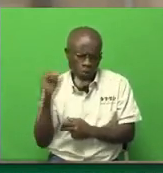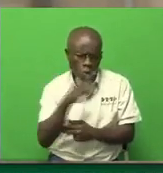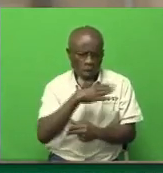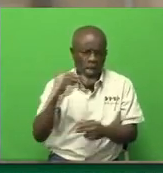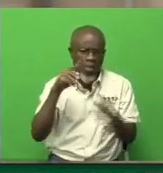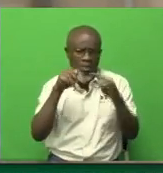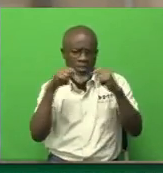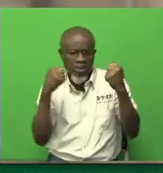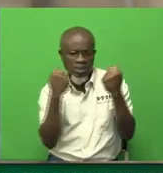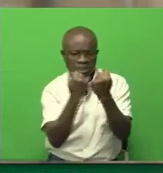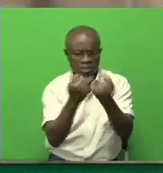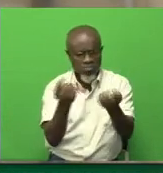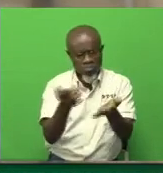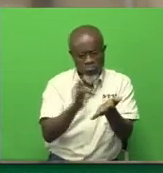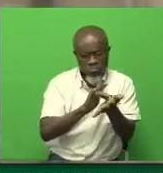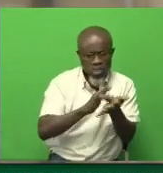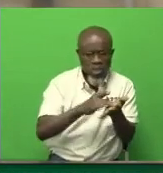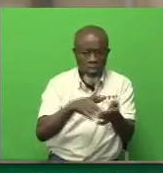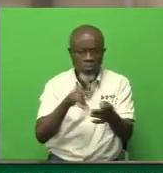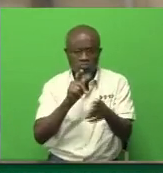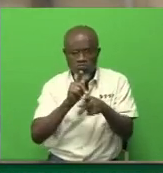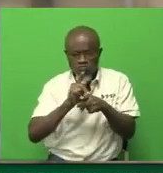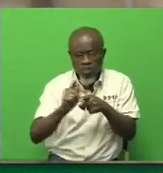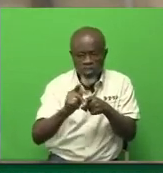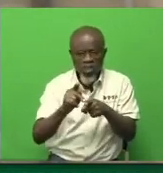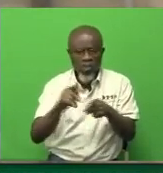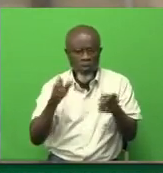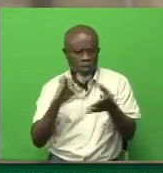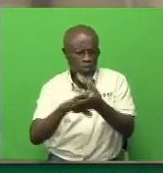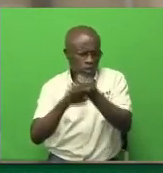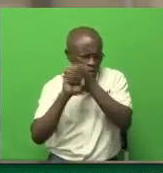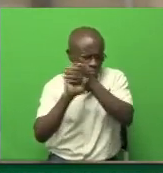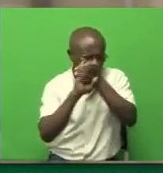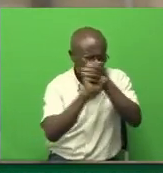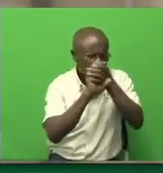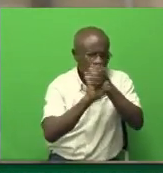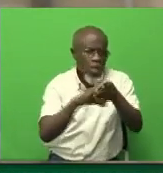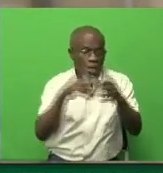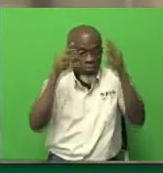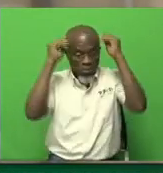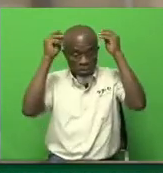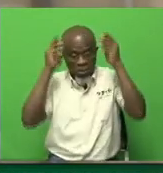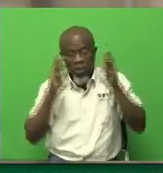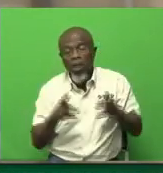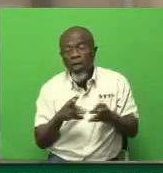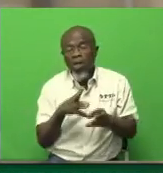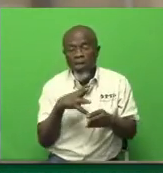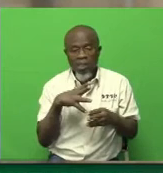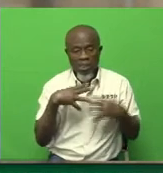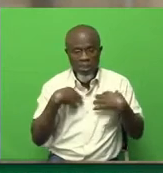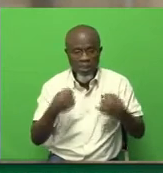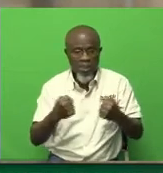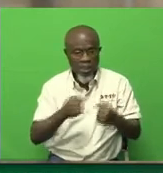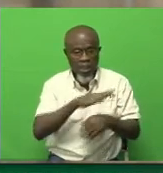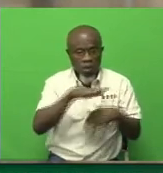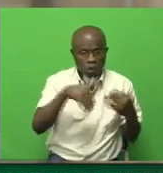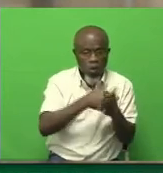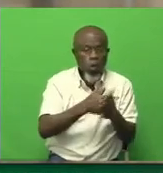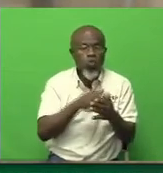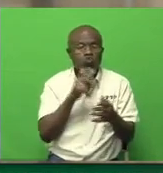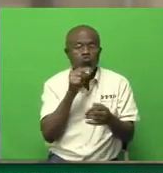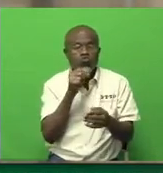professionals I want to congratulate the minister of health and all the team of medical professionals who work